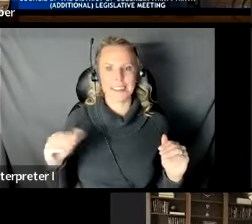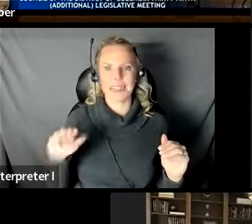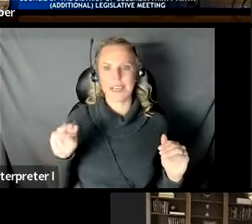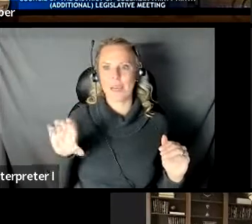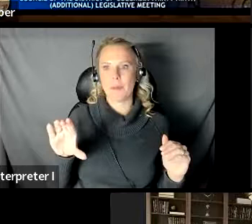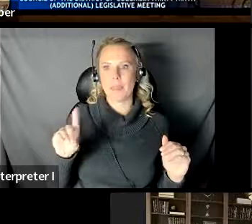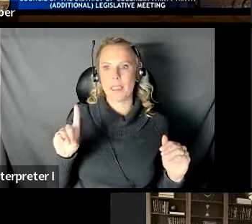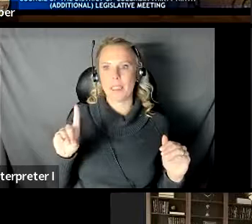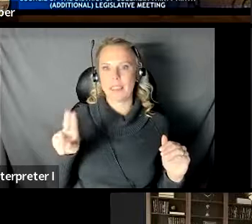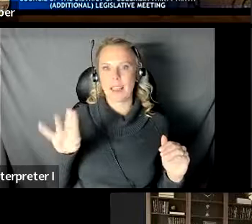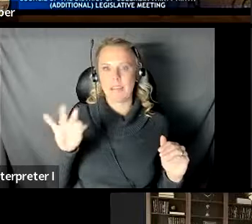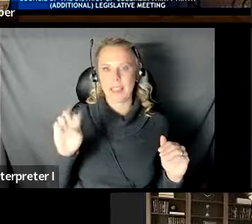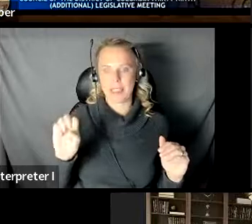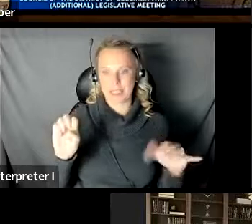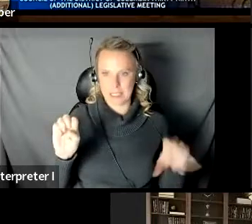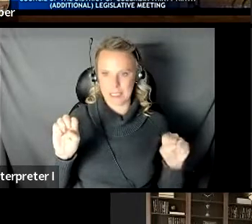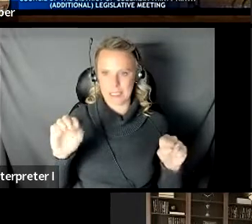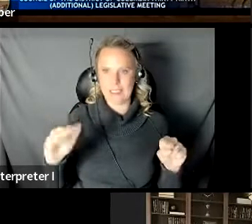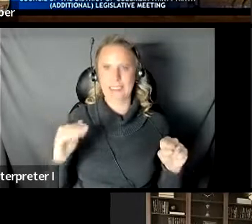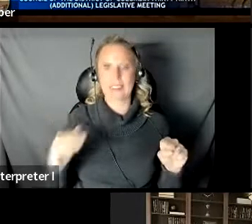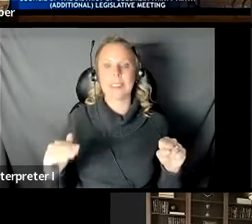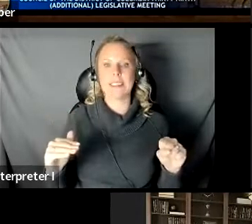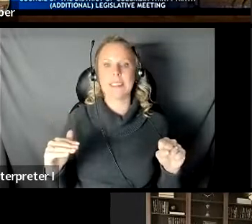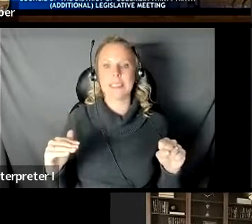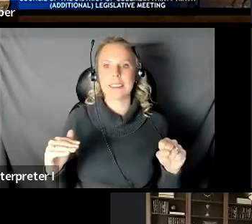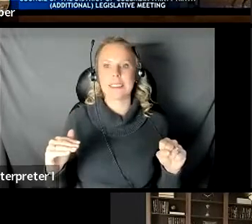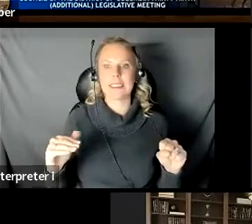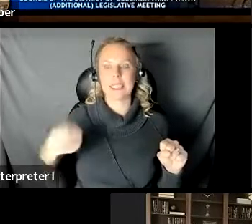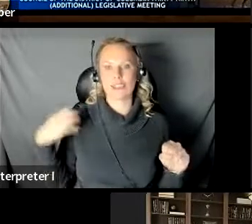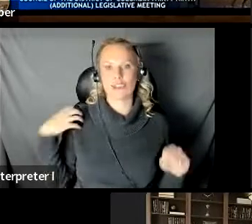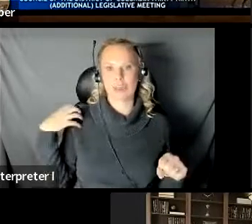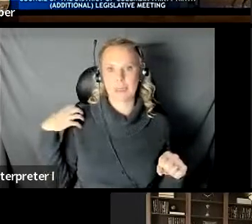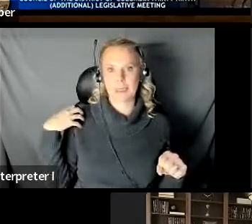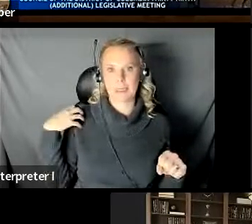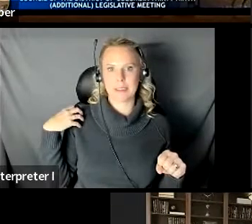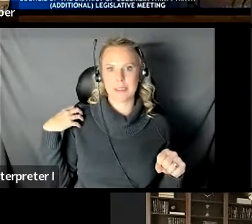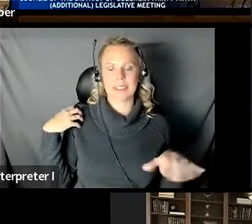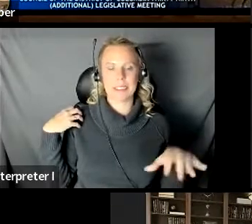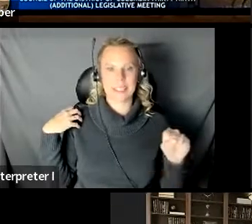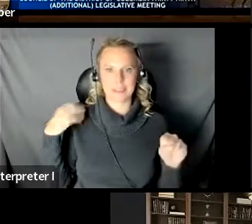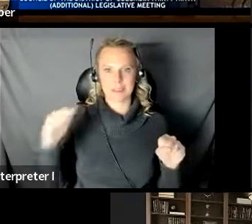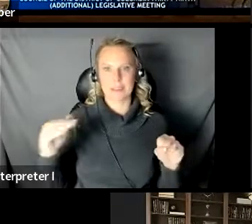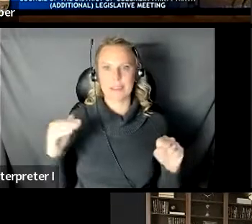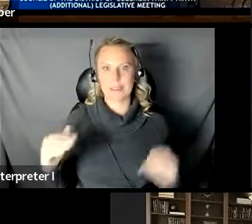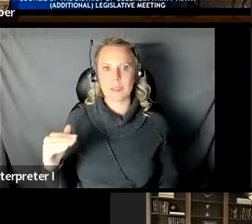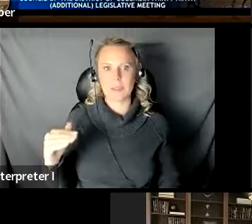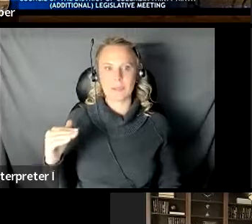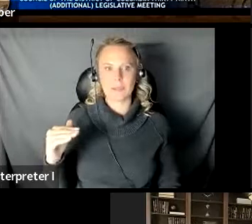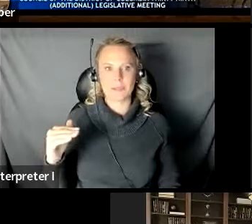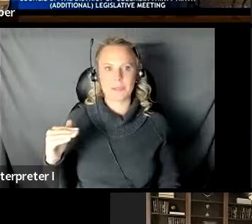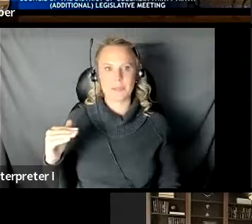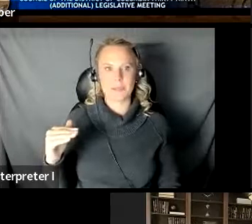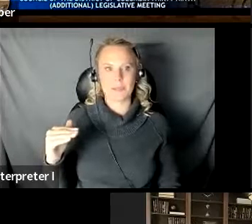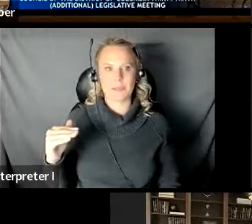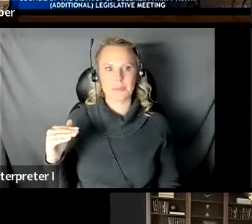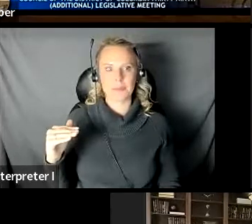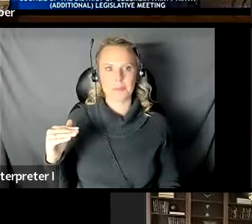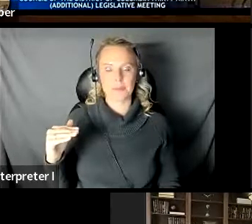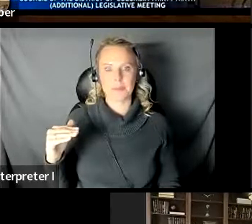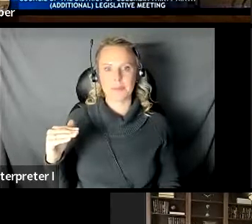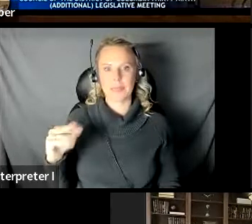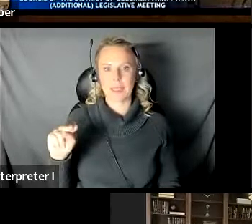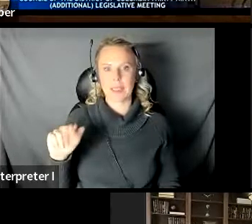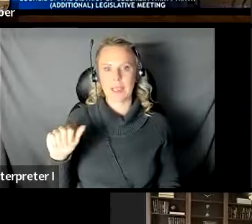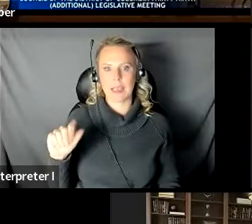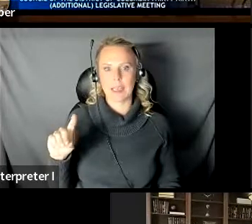McDuffie. Yes. Councilmember McDuffie votes yes. Chairman Mendelson. Yes. Chairman Mendelson votes yes. Councilmember